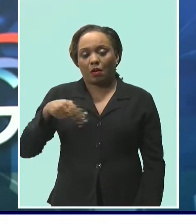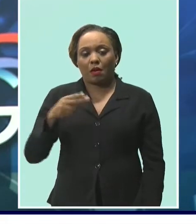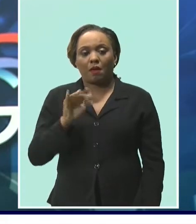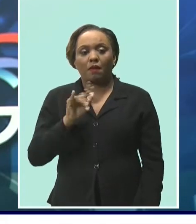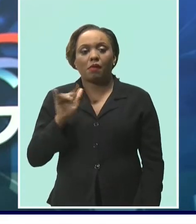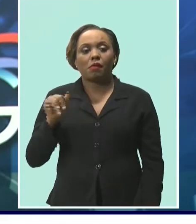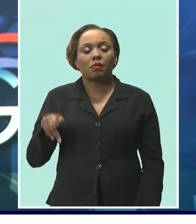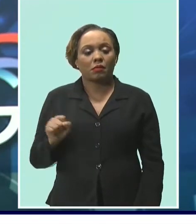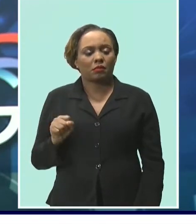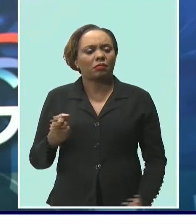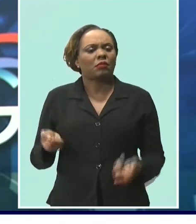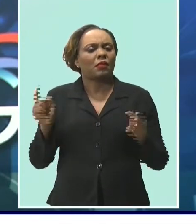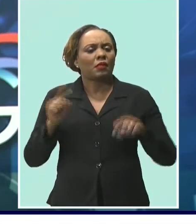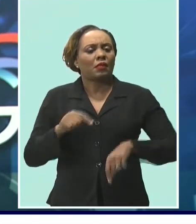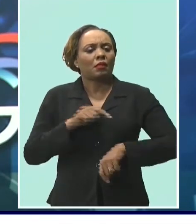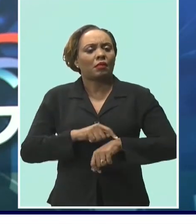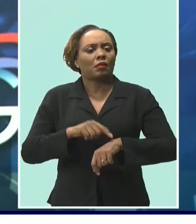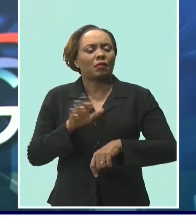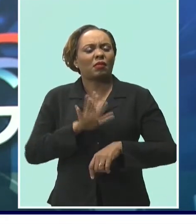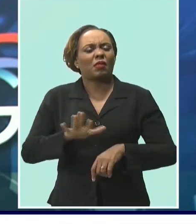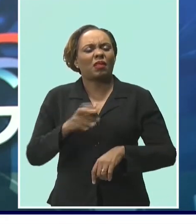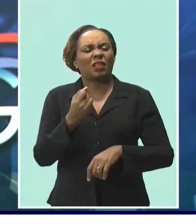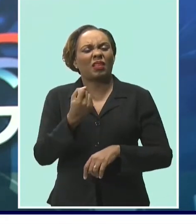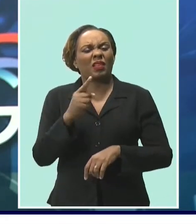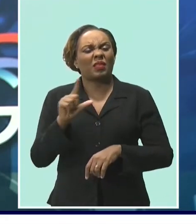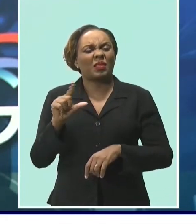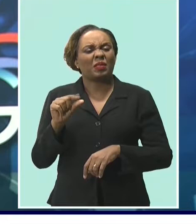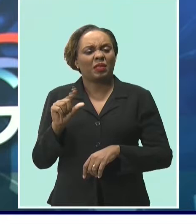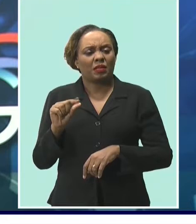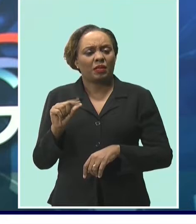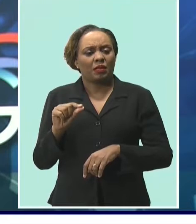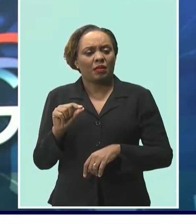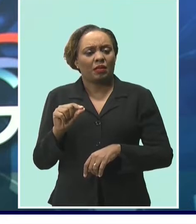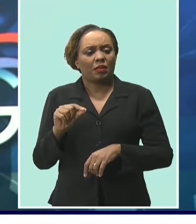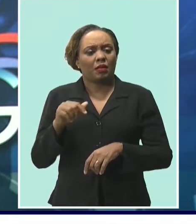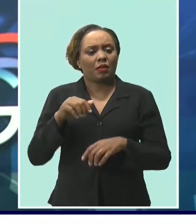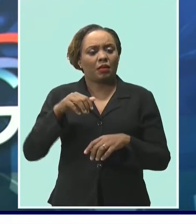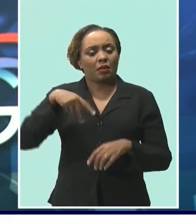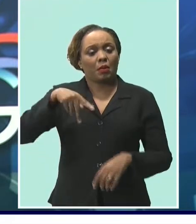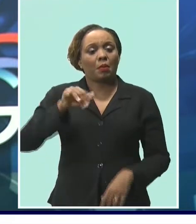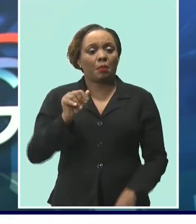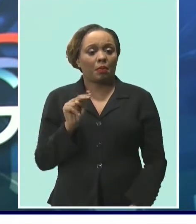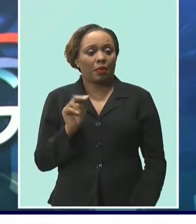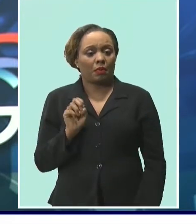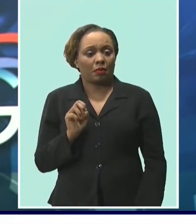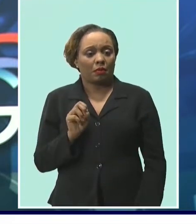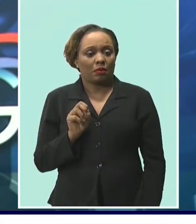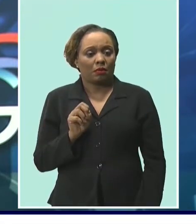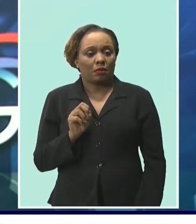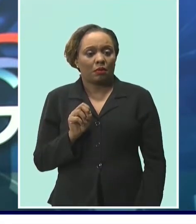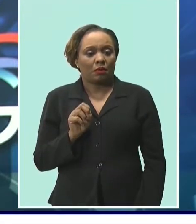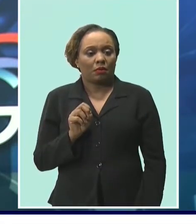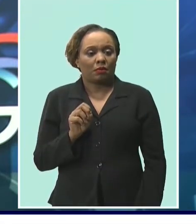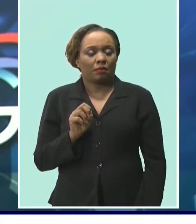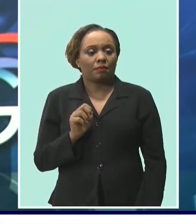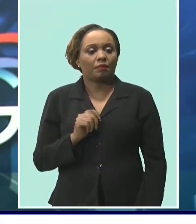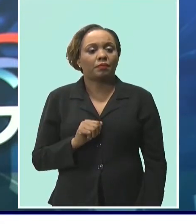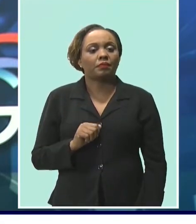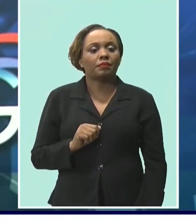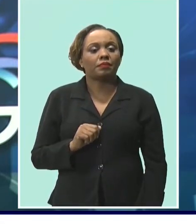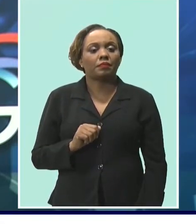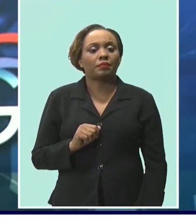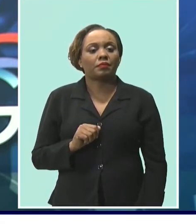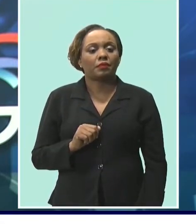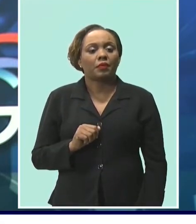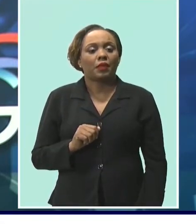was shot around 20 minutes after 11 last night while at Golden Rock in the Pine. And less than 24 hours after the shooting, officers